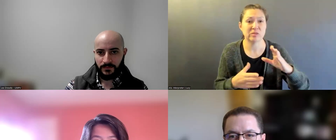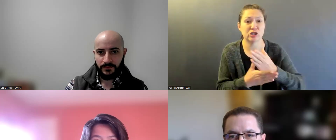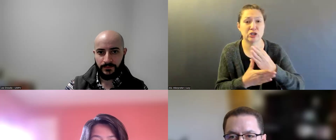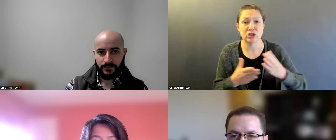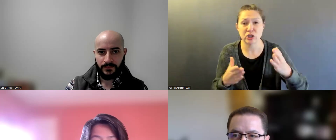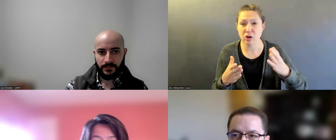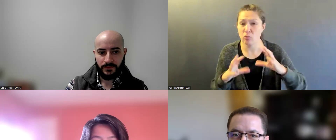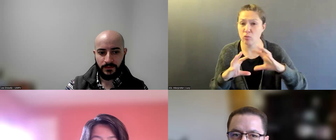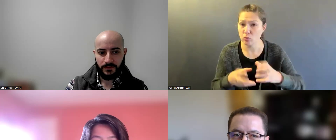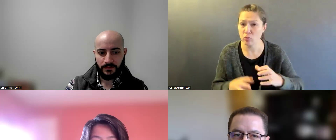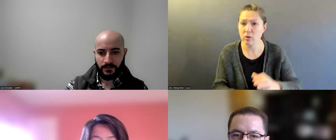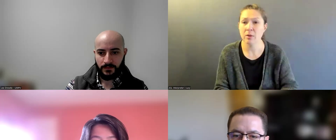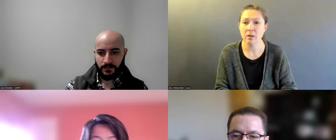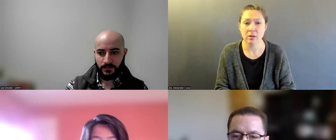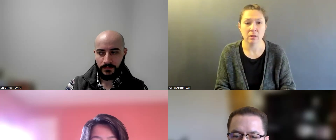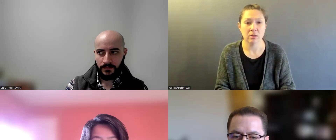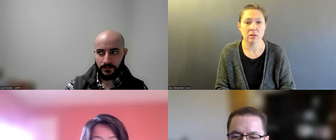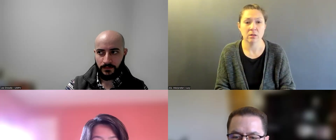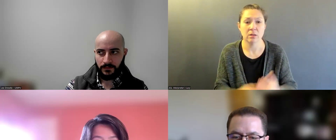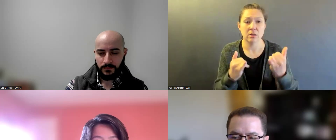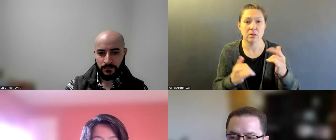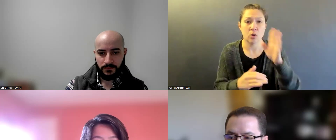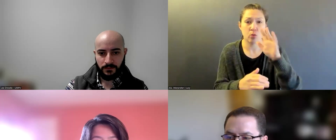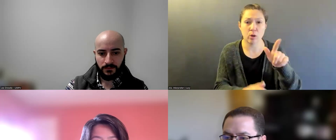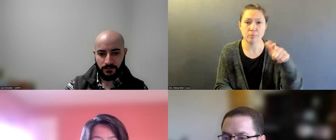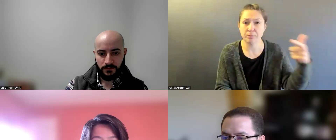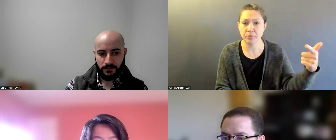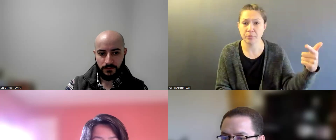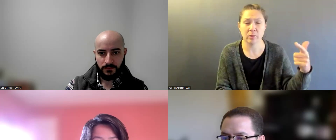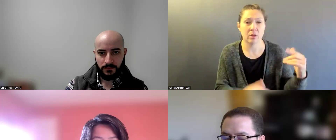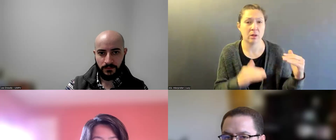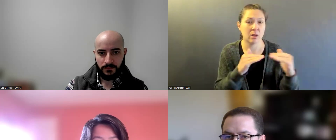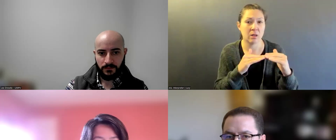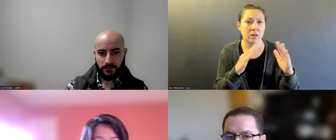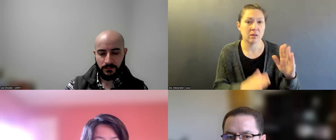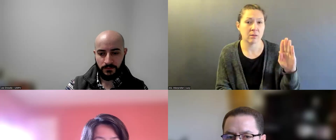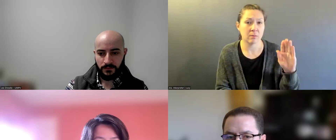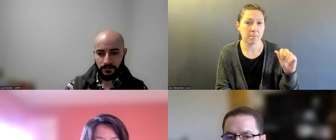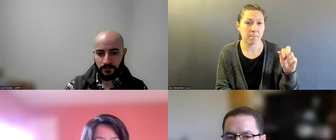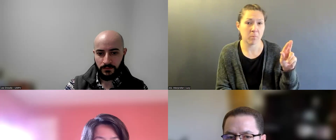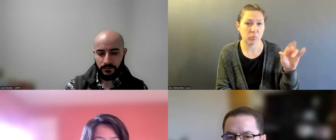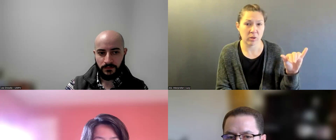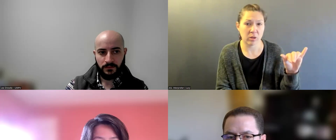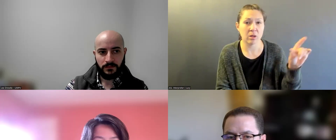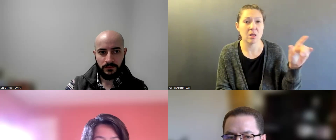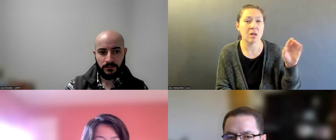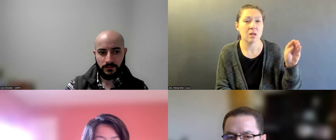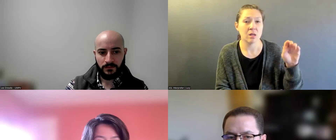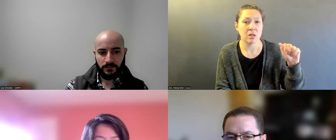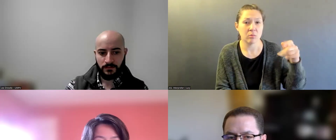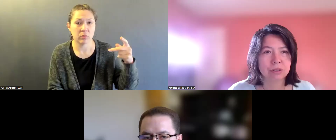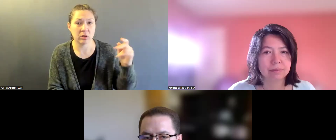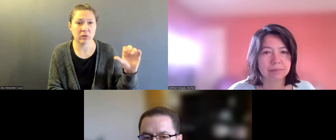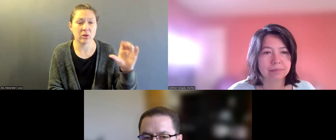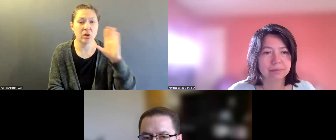today. And so now I'm going to turn it over to my colleague, Barry at MAPC, to set us up